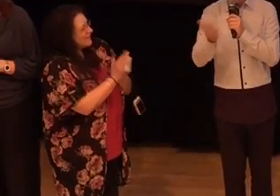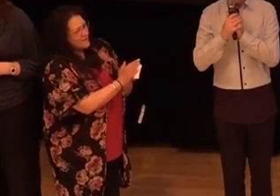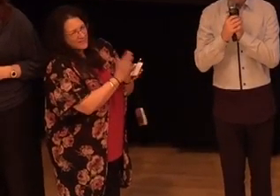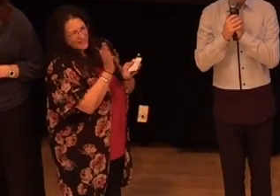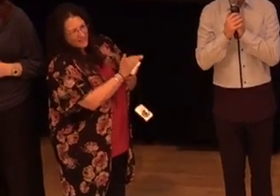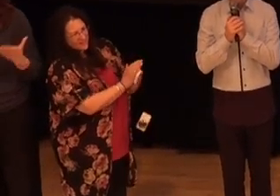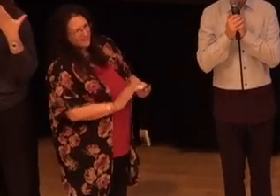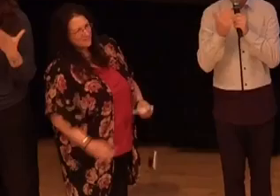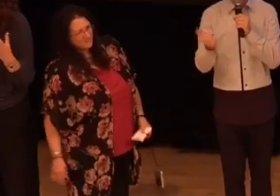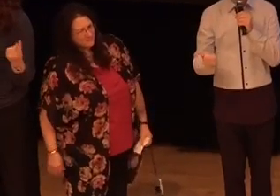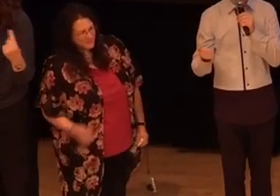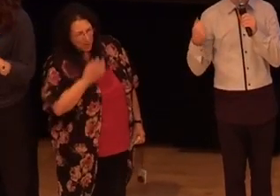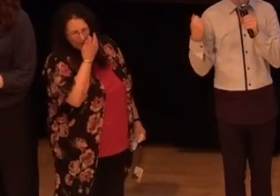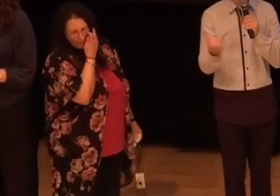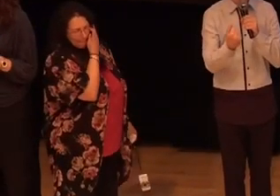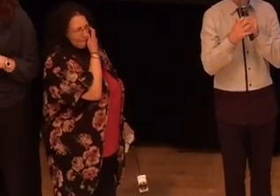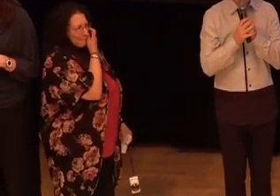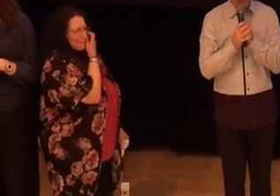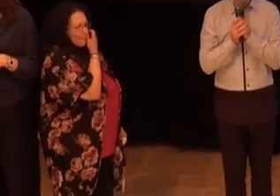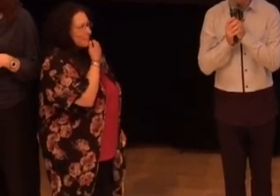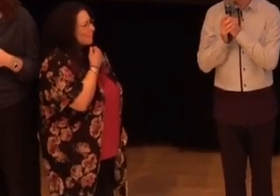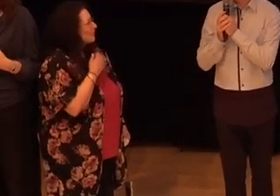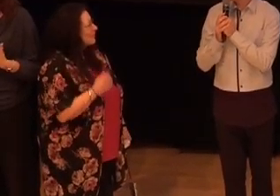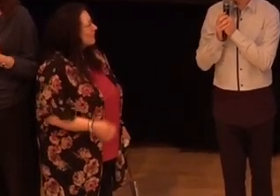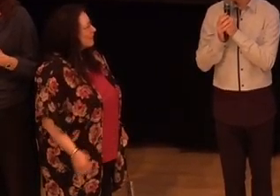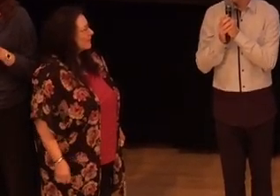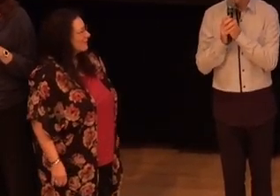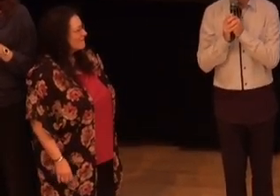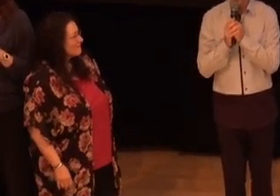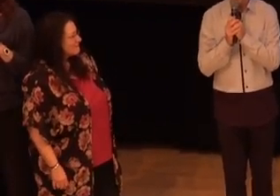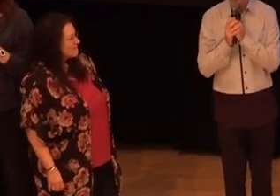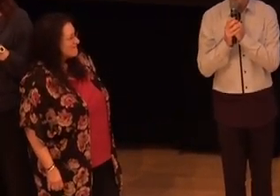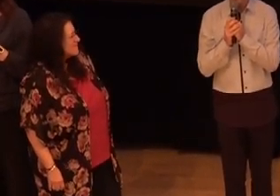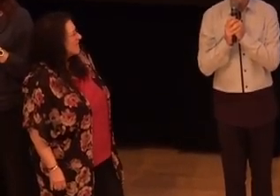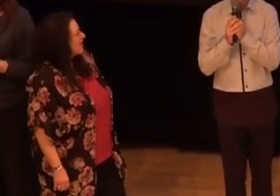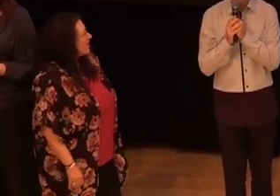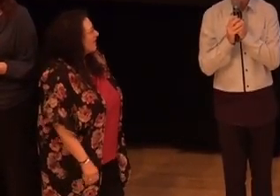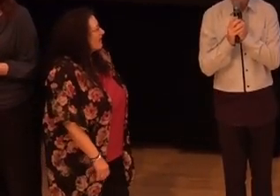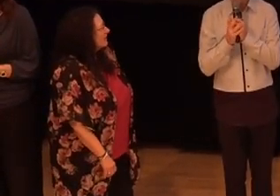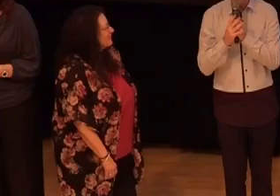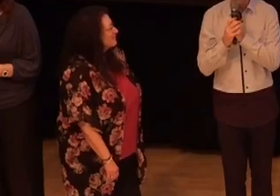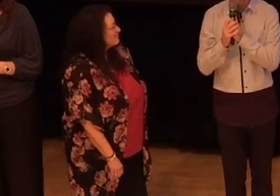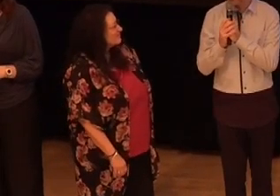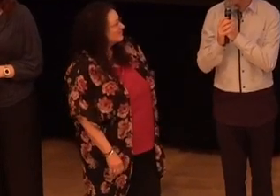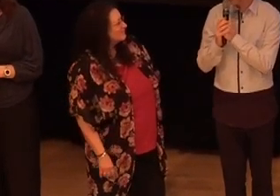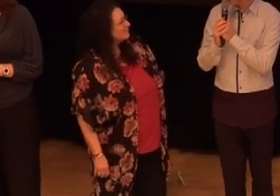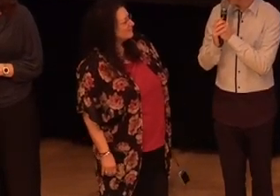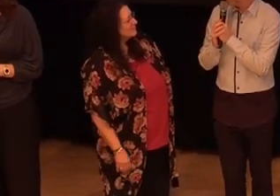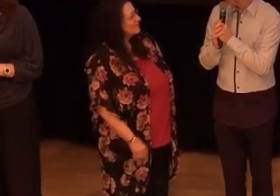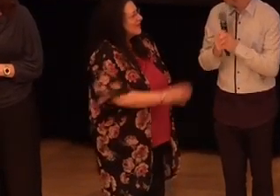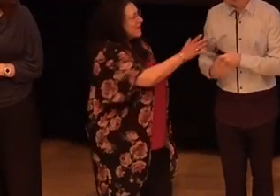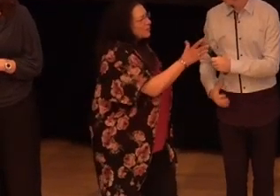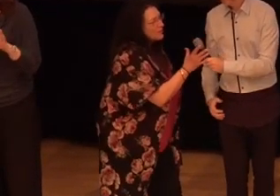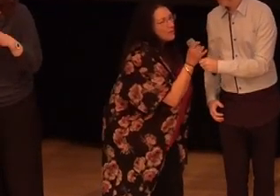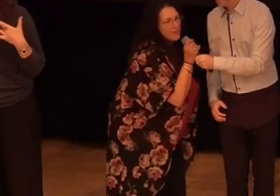And thank you all for coming and helping spread the word and being a part of this movement. And we look forward to seeing you at other great